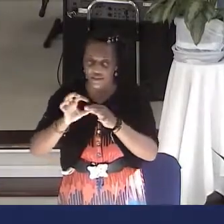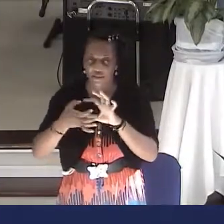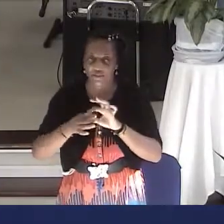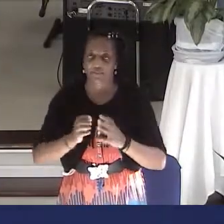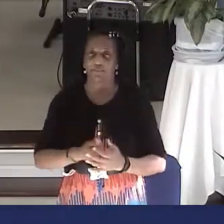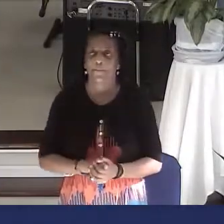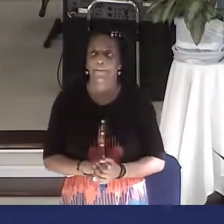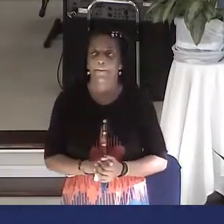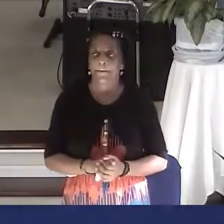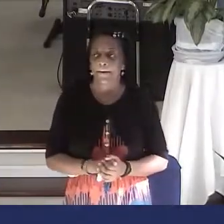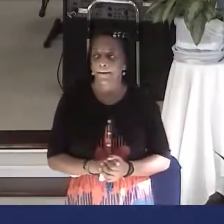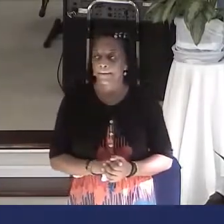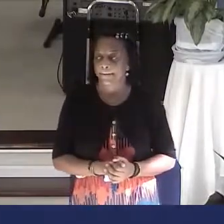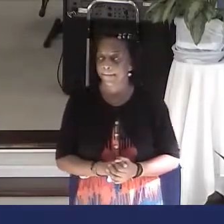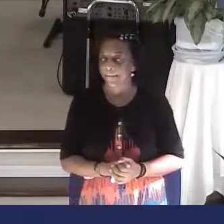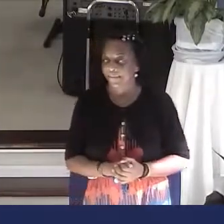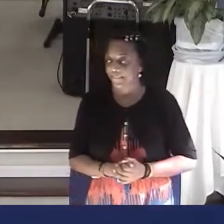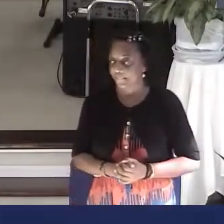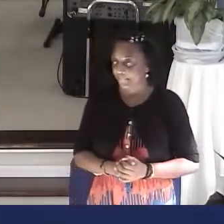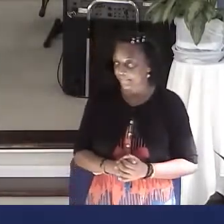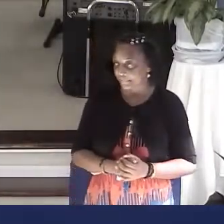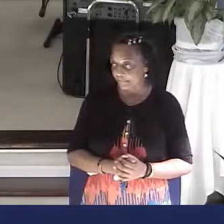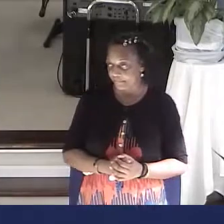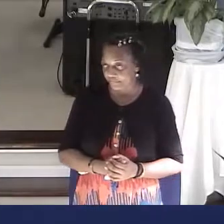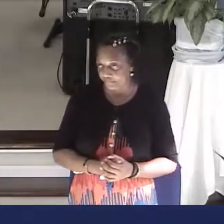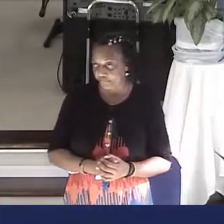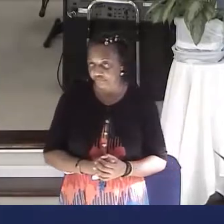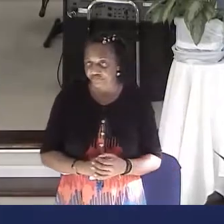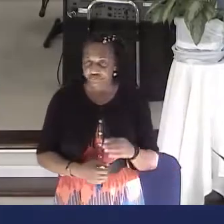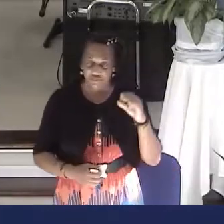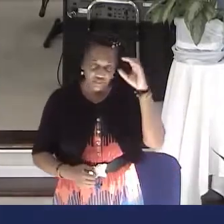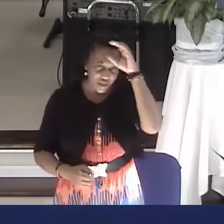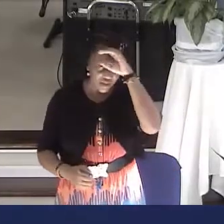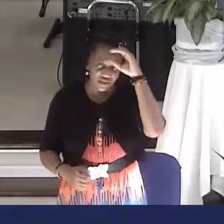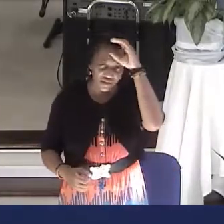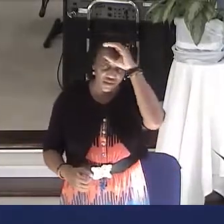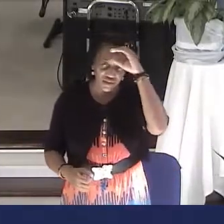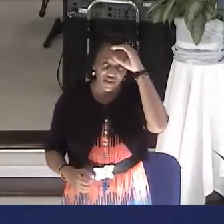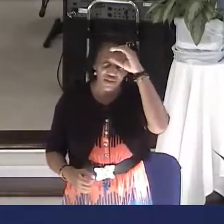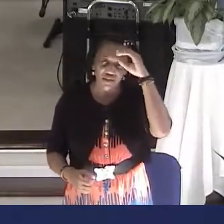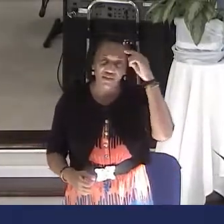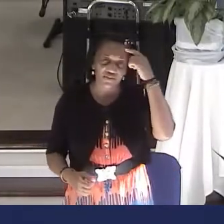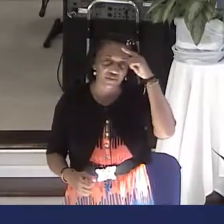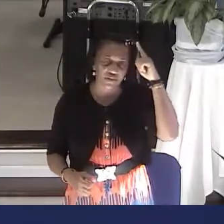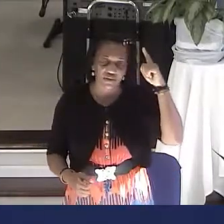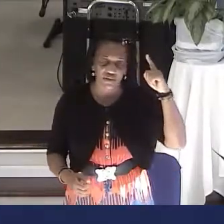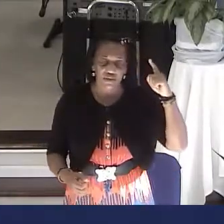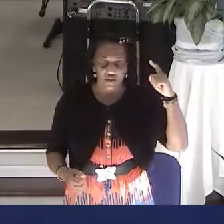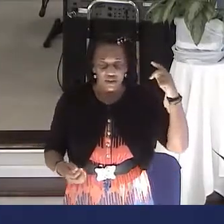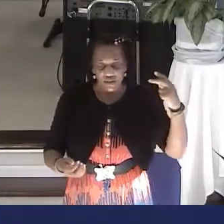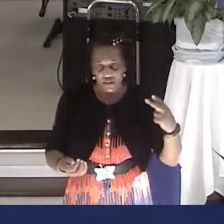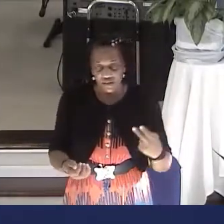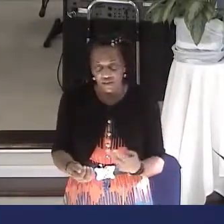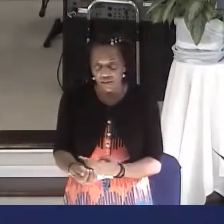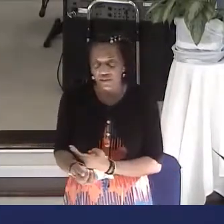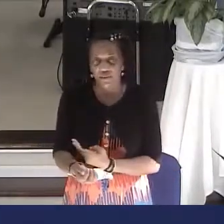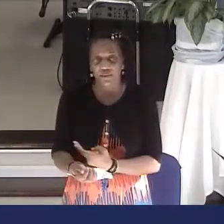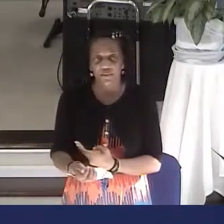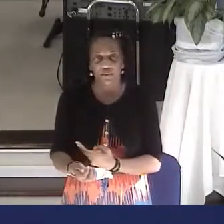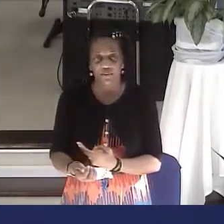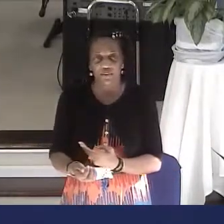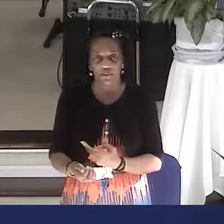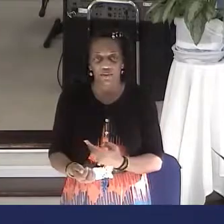purpose, new wine. I'm entering this new phase of life. Lord, what will I do after 8 months? But, you know,